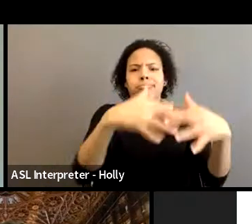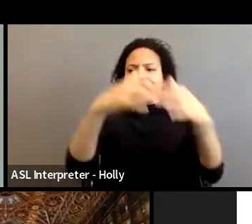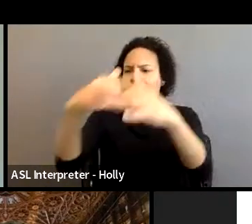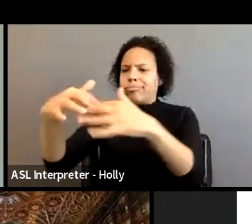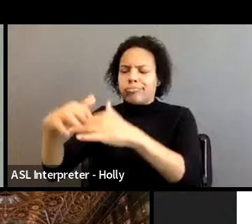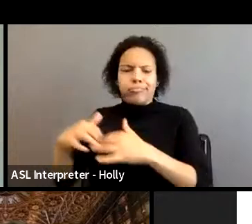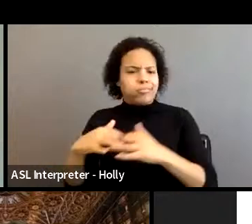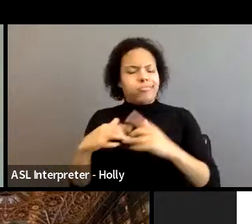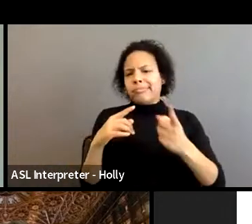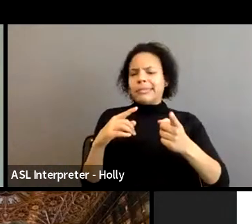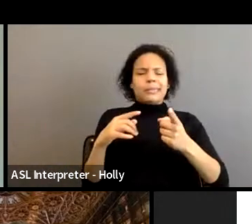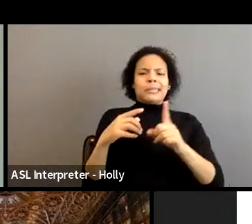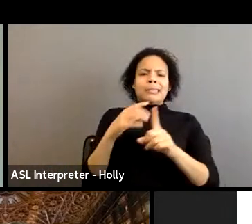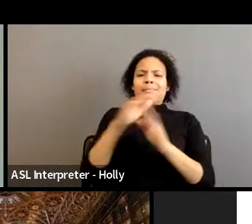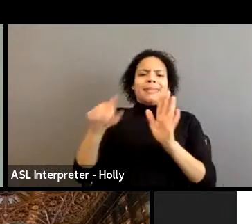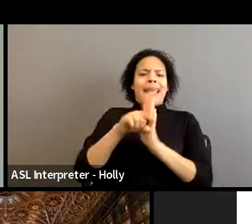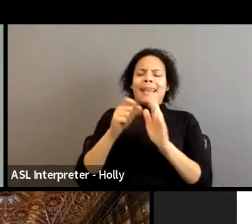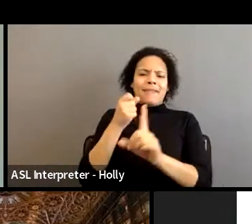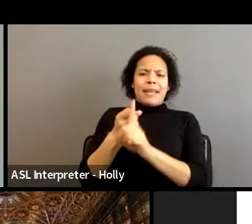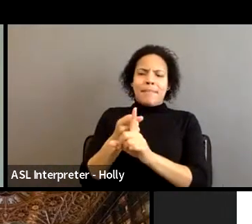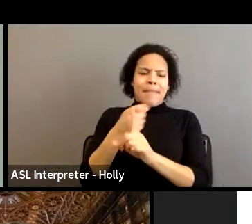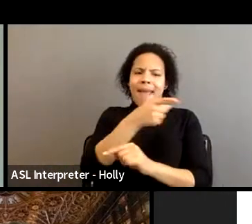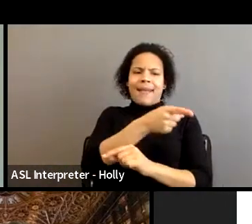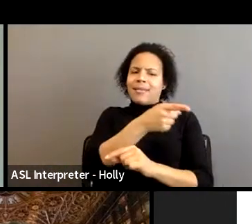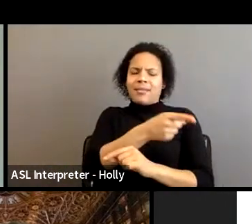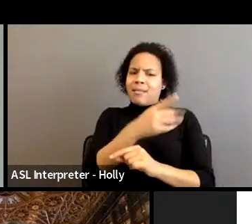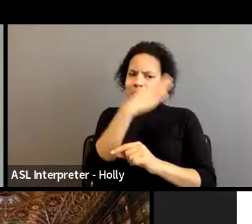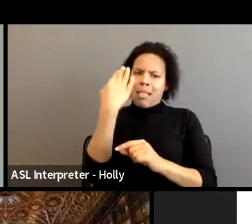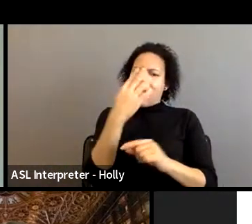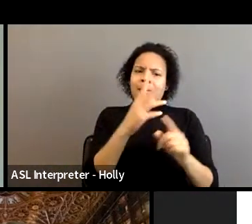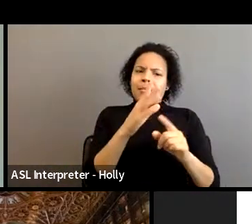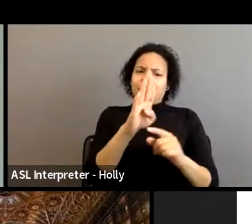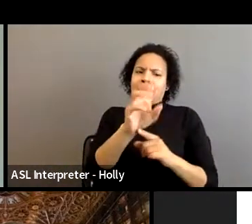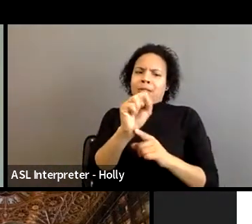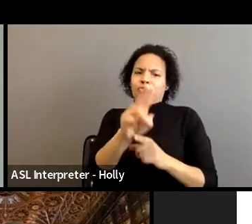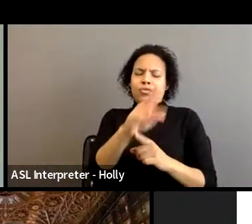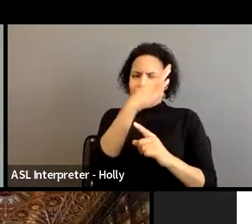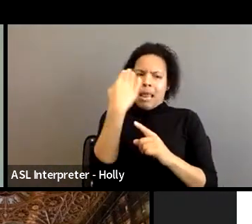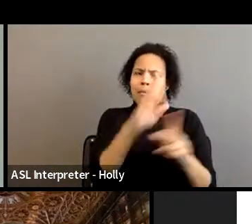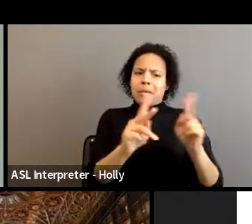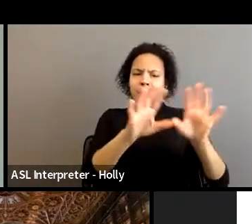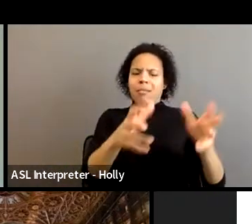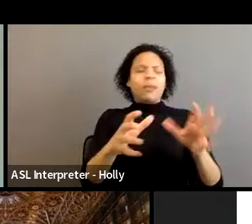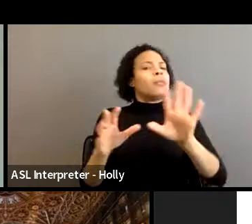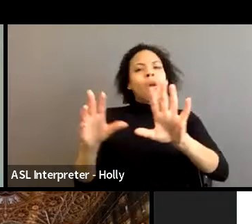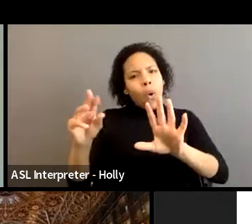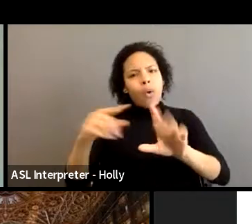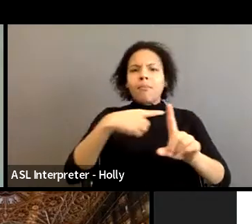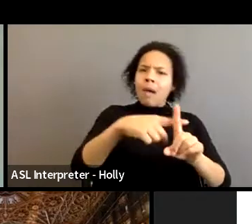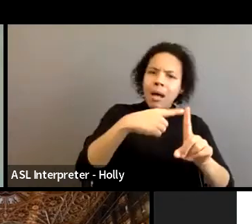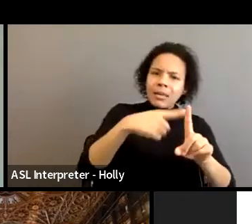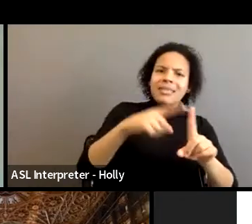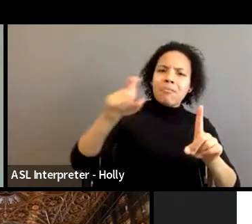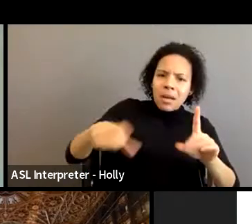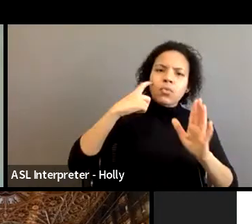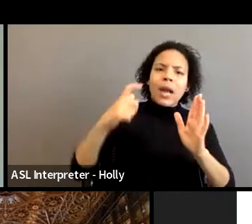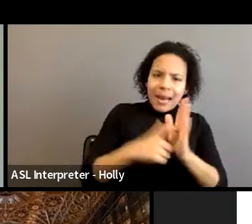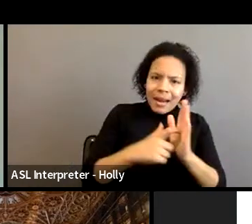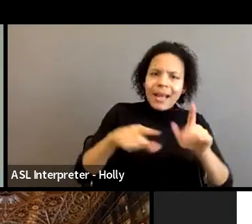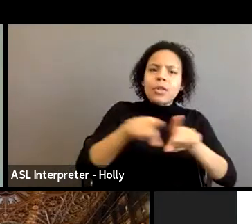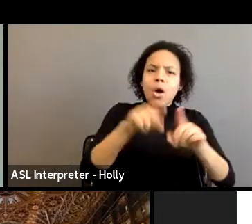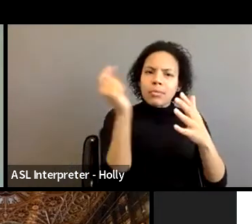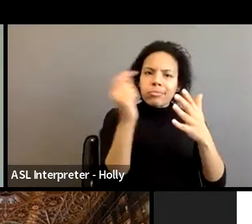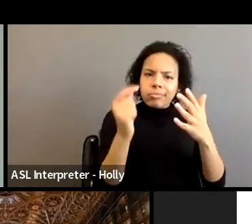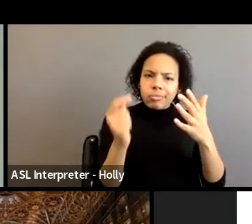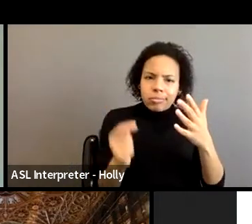I think it's going to be very, very important moving forward, especially with Equity 2030, to think about how we're investing in students, Black students,